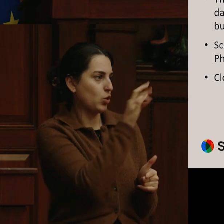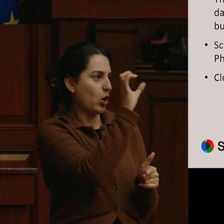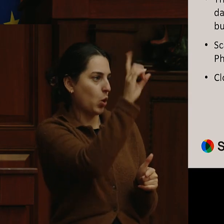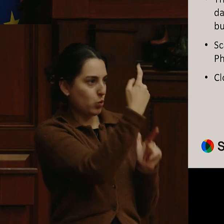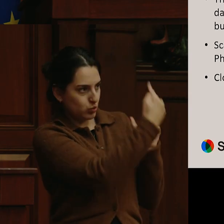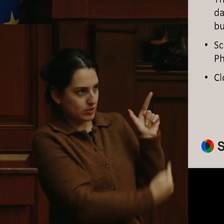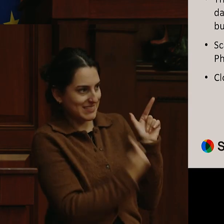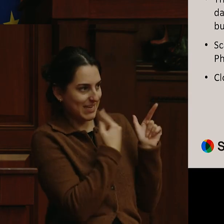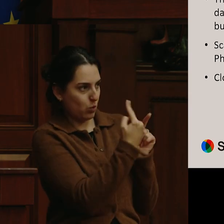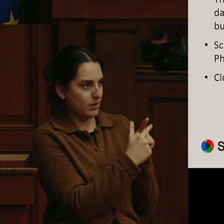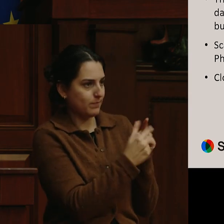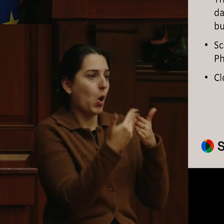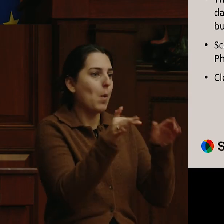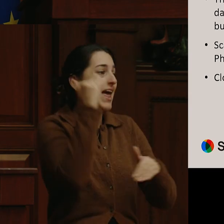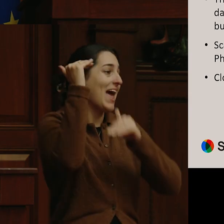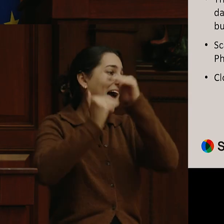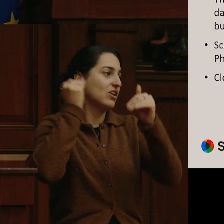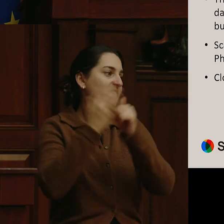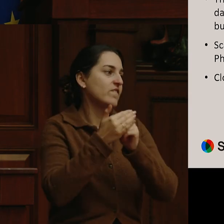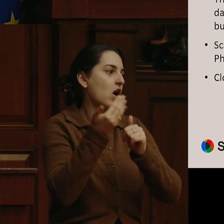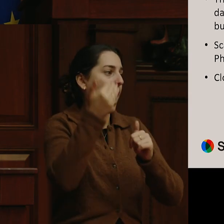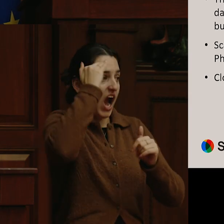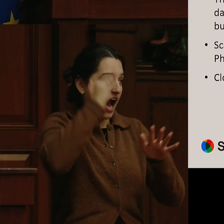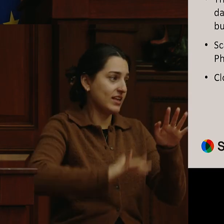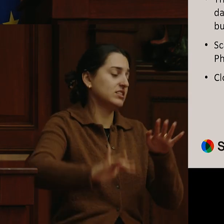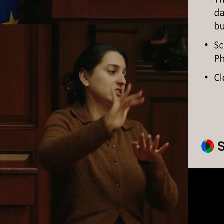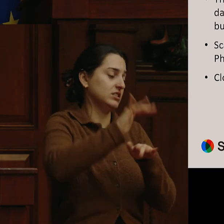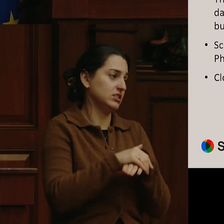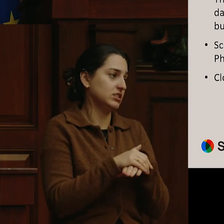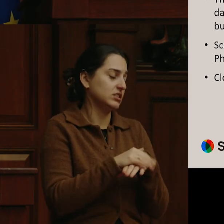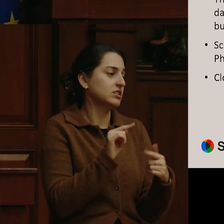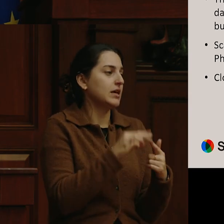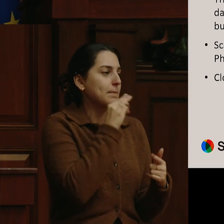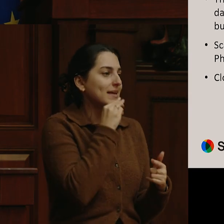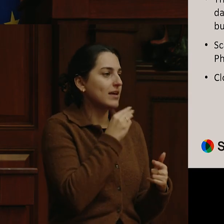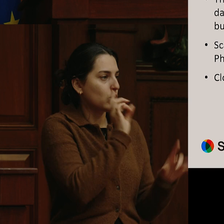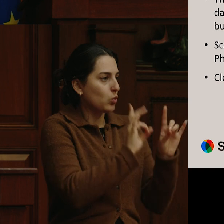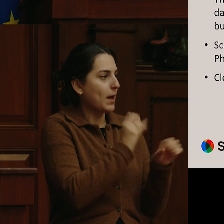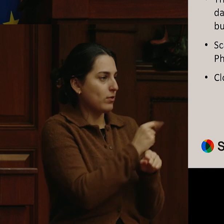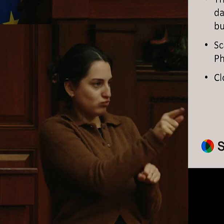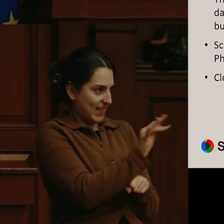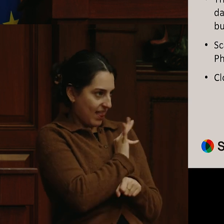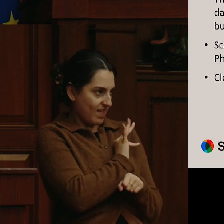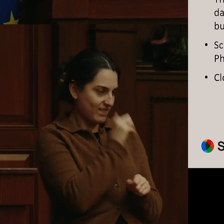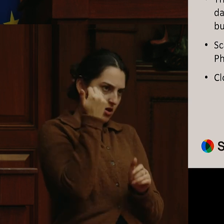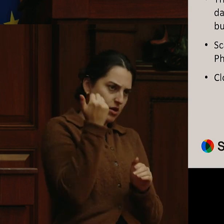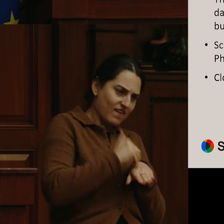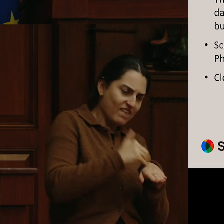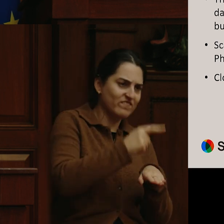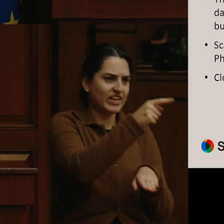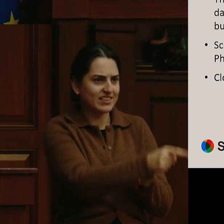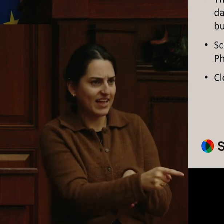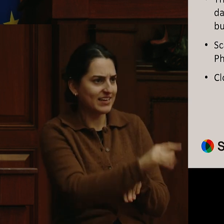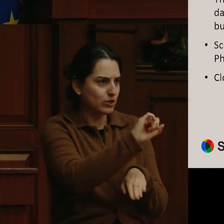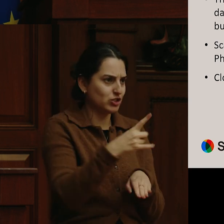there. It's open to adults in the Republic of Ireland, and it asks questions about you, how Sjögren's affects your life, your medication,